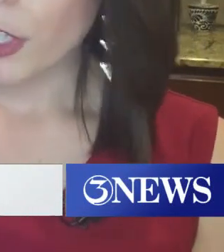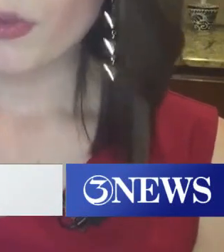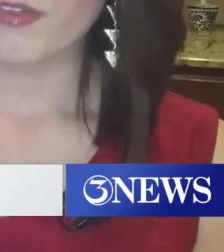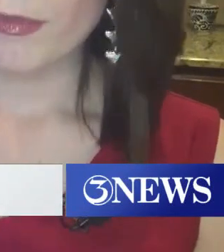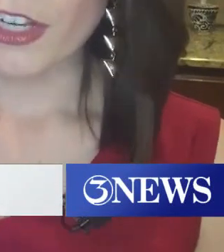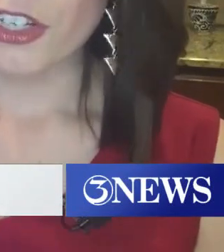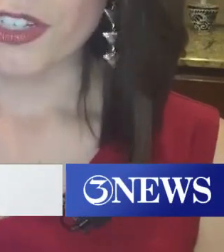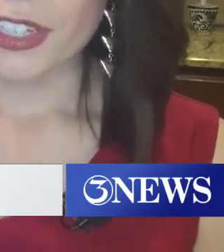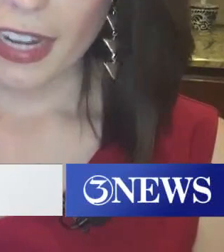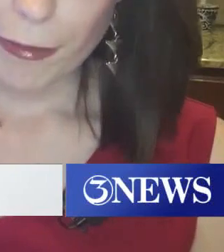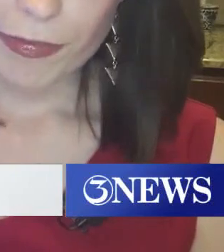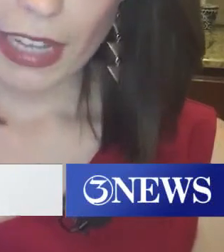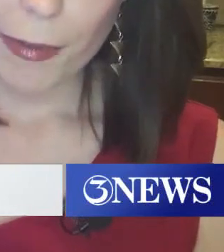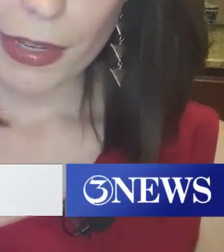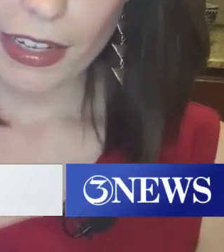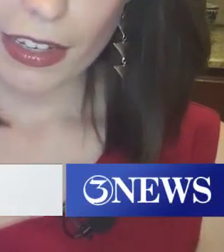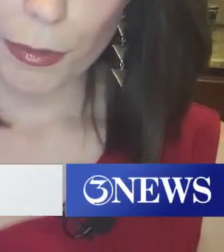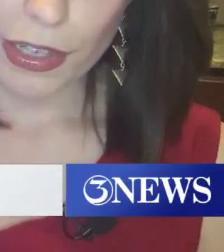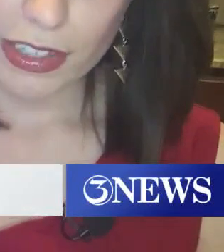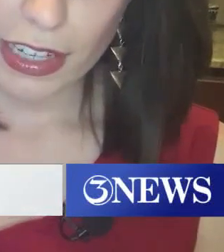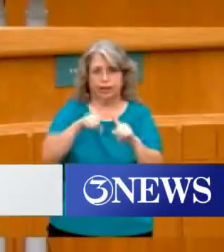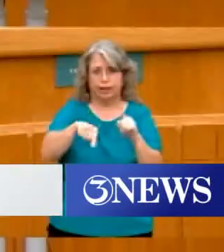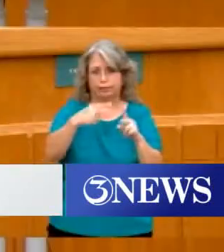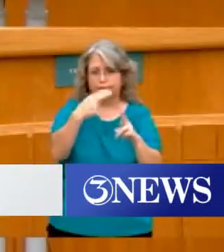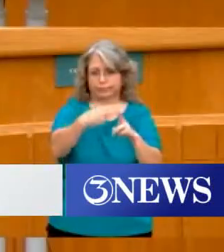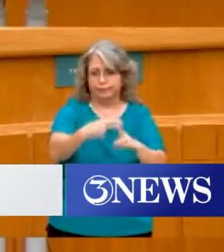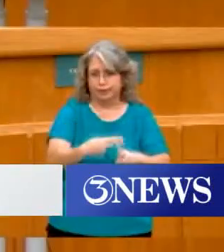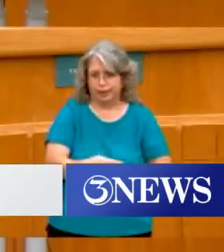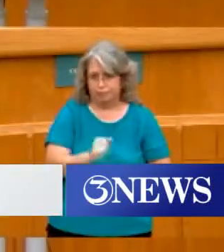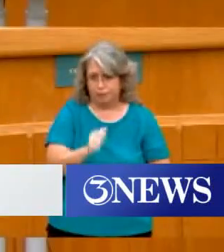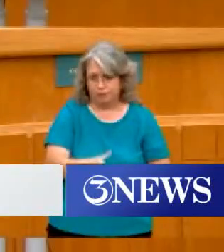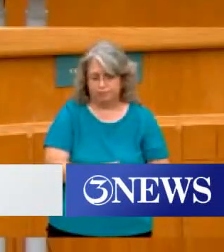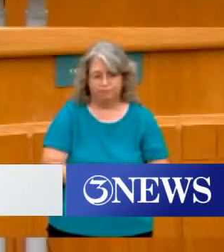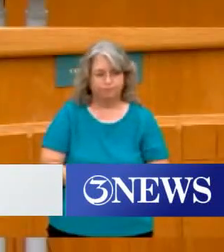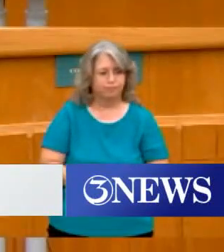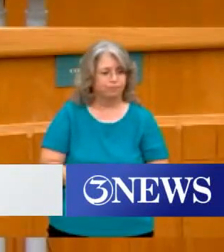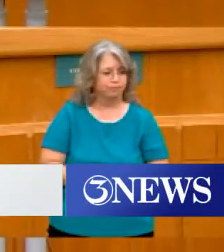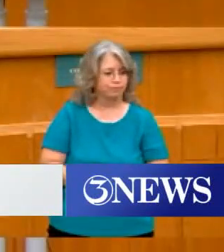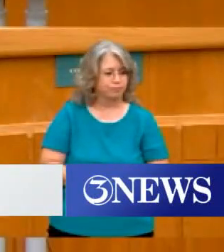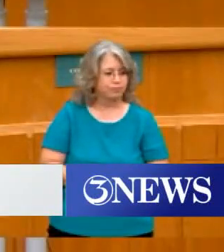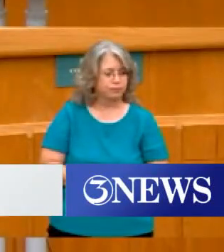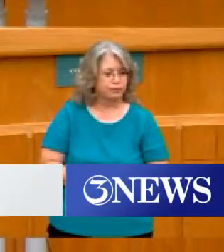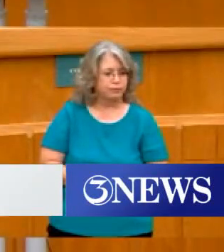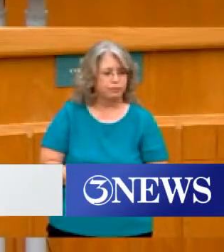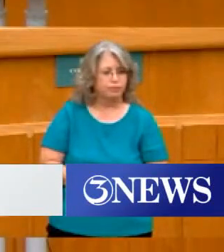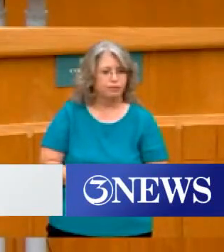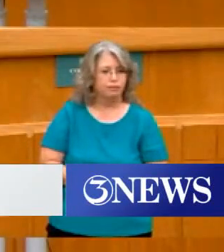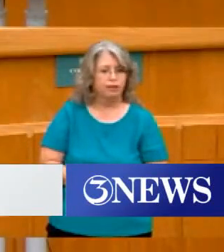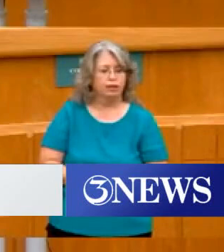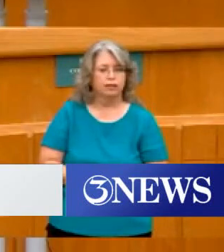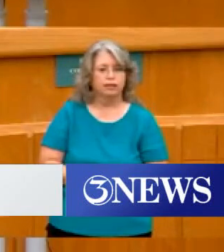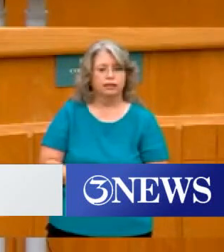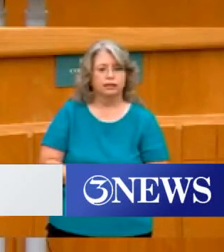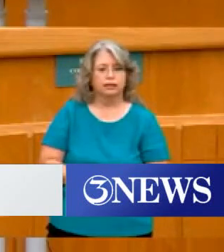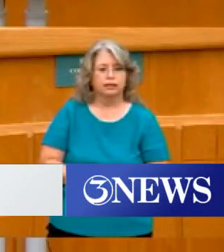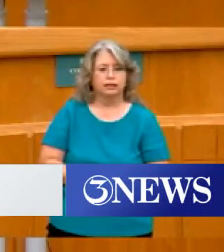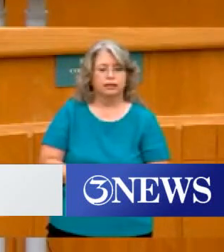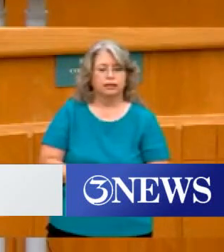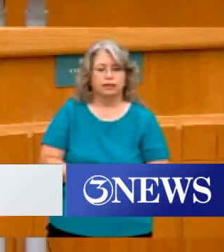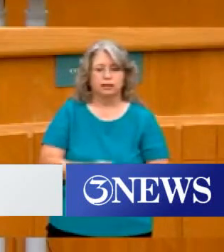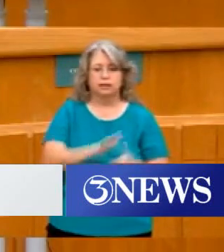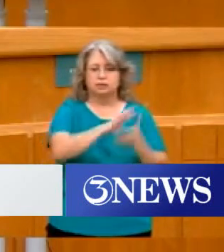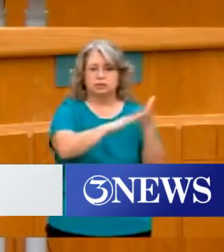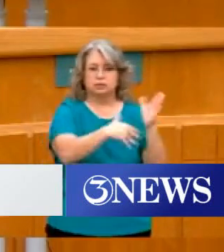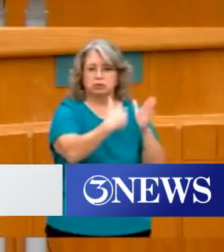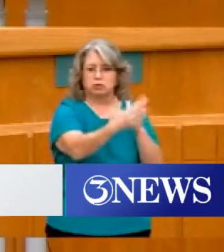put out some new information today. That being in a presentation this afternoon, the team of Dr. Philippe Tissot and Dr. Chris Bird